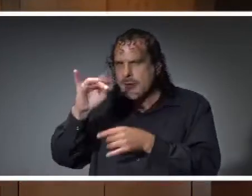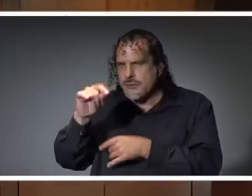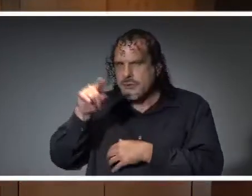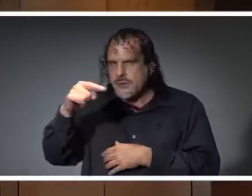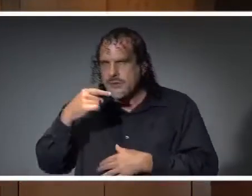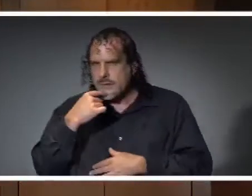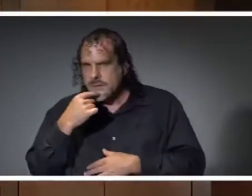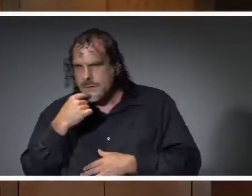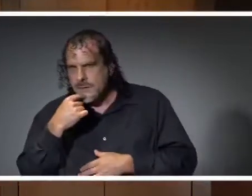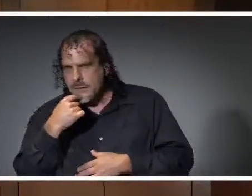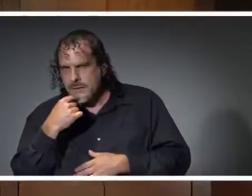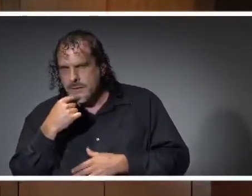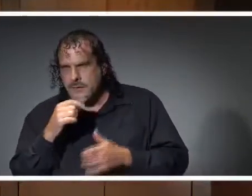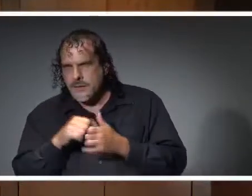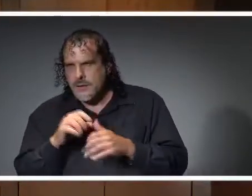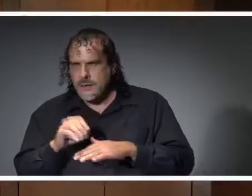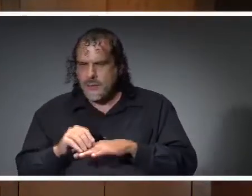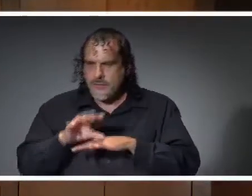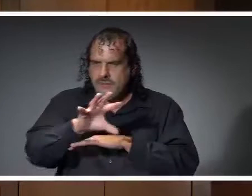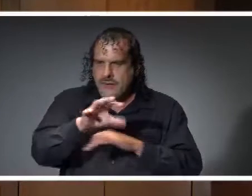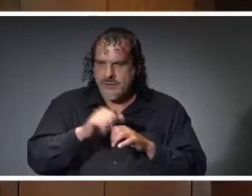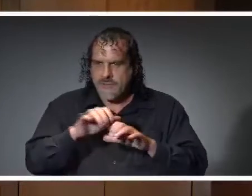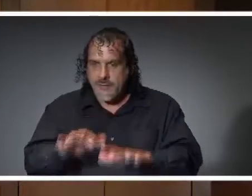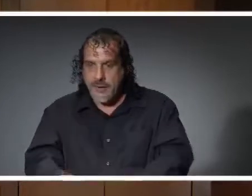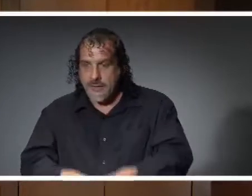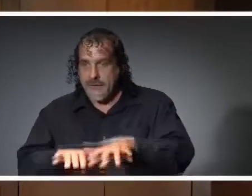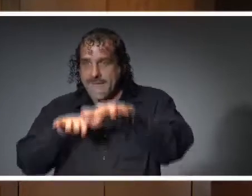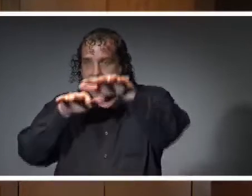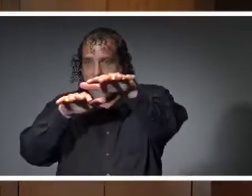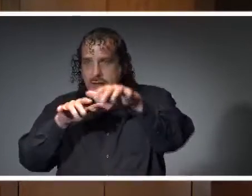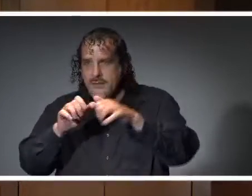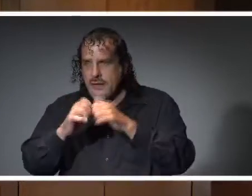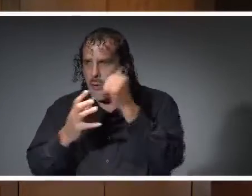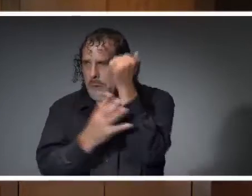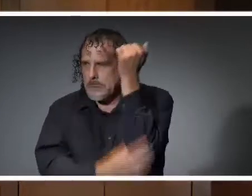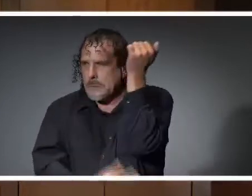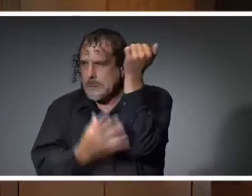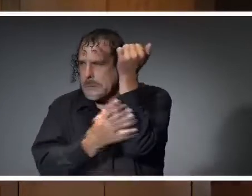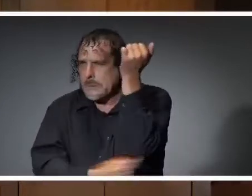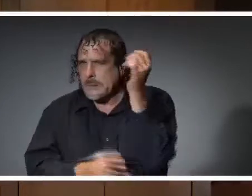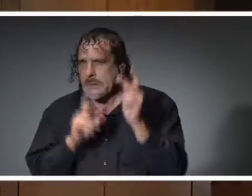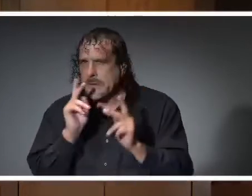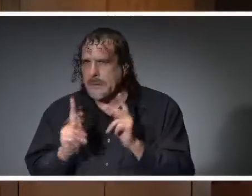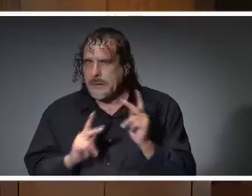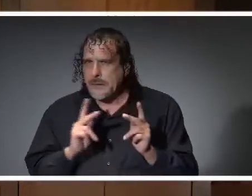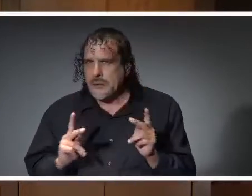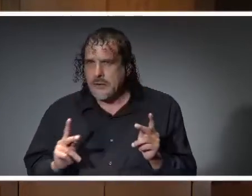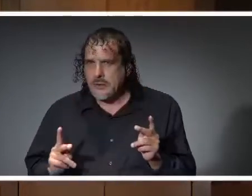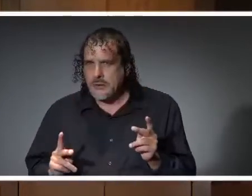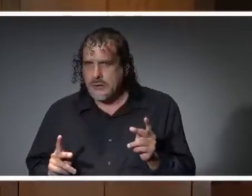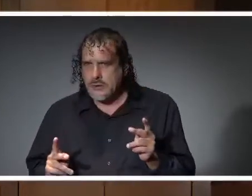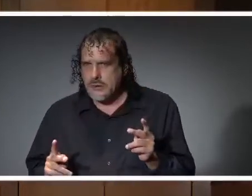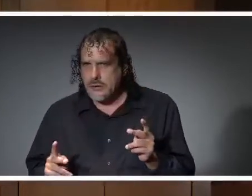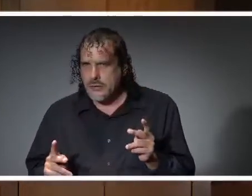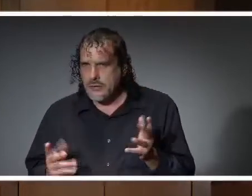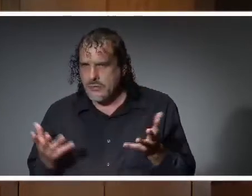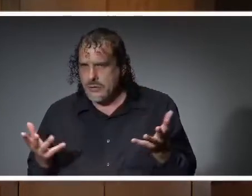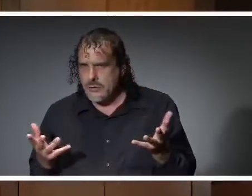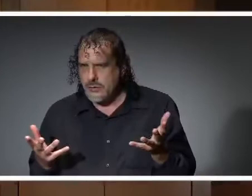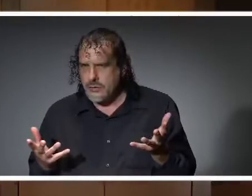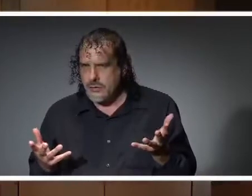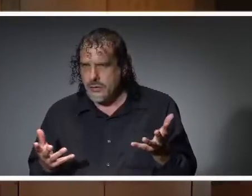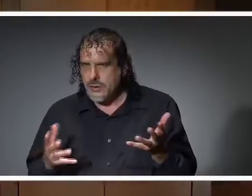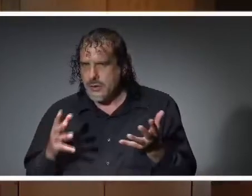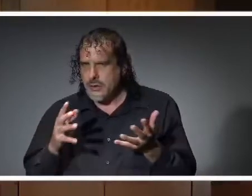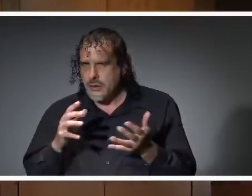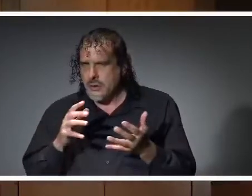in the Delta that were affected by this flooding last year, they were in lower income situations. Can you talk more about how that